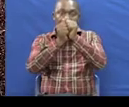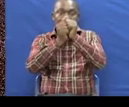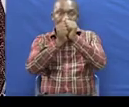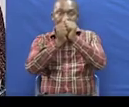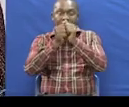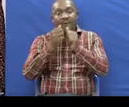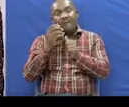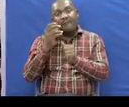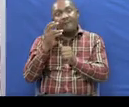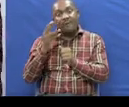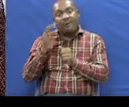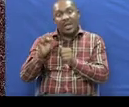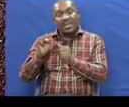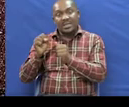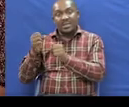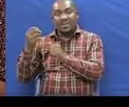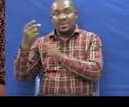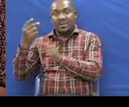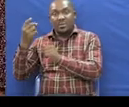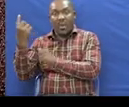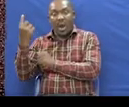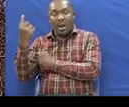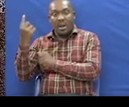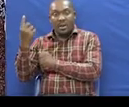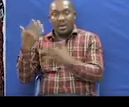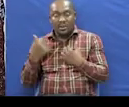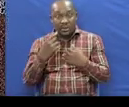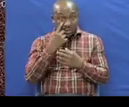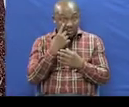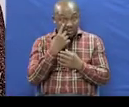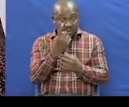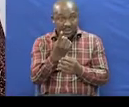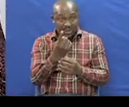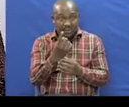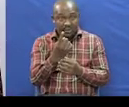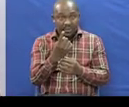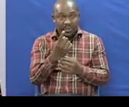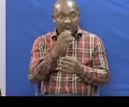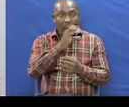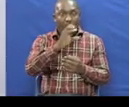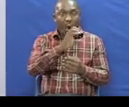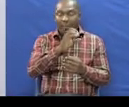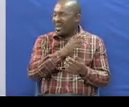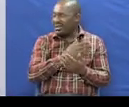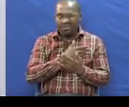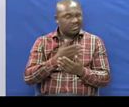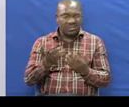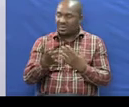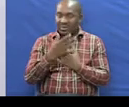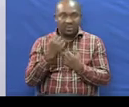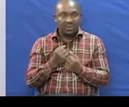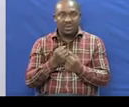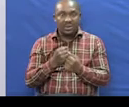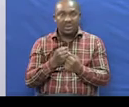is fulfilled. So you can see that maybe copper do not meet or not qualified